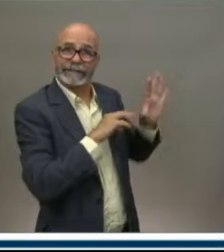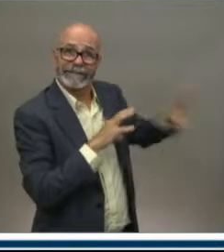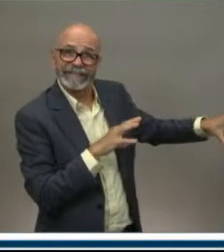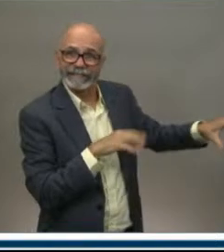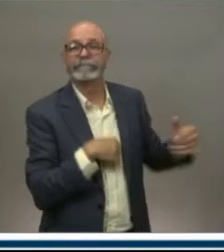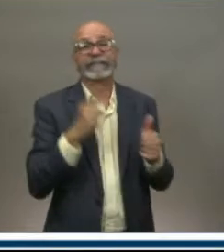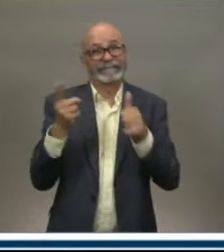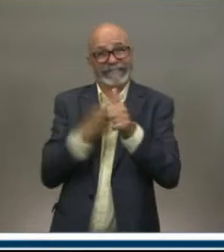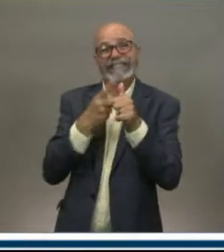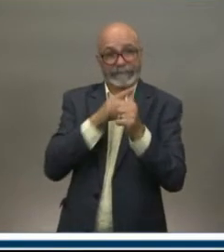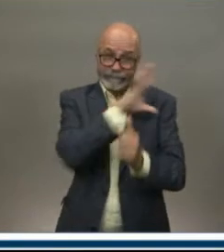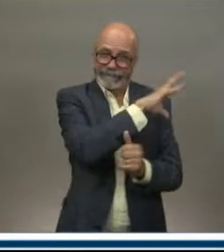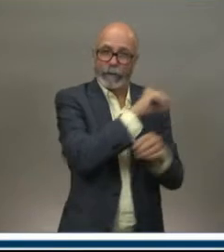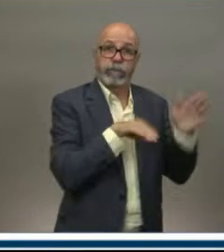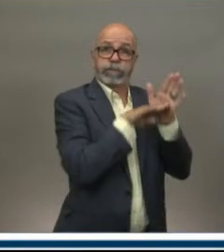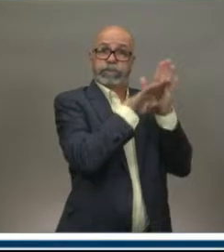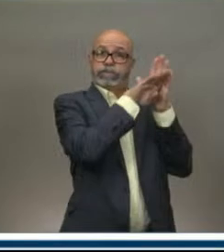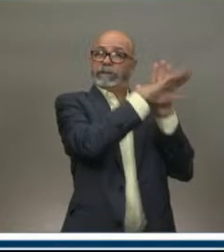we will continue to do so.